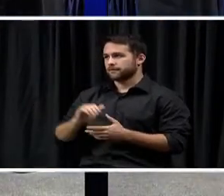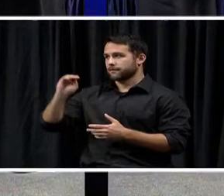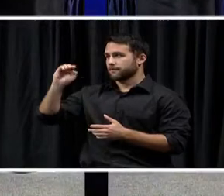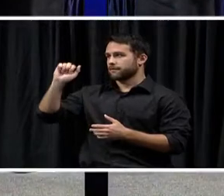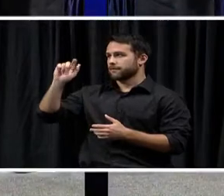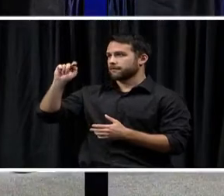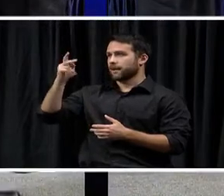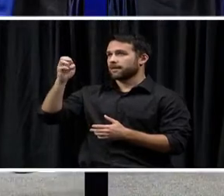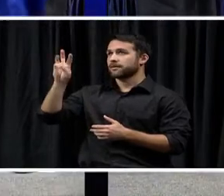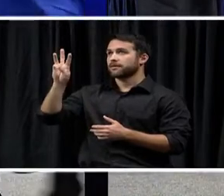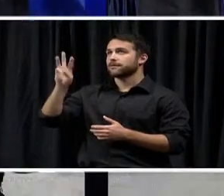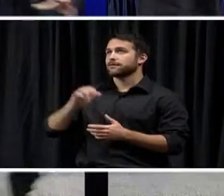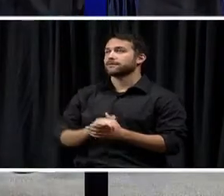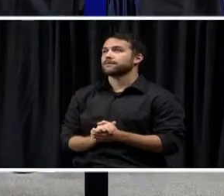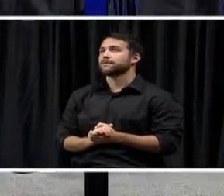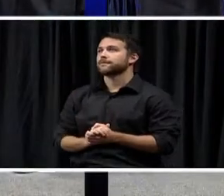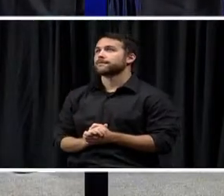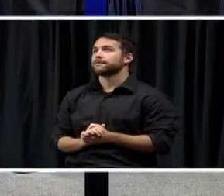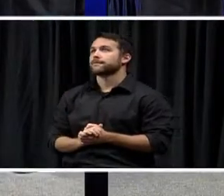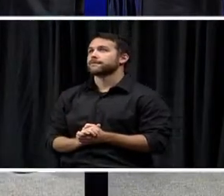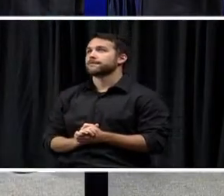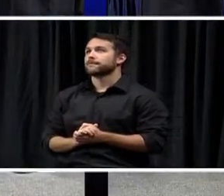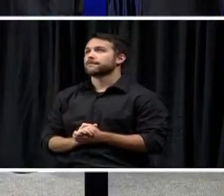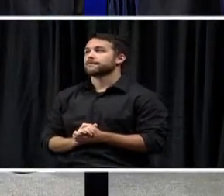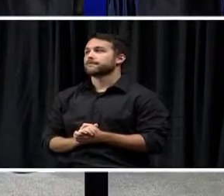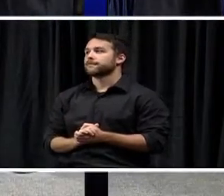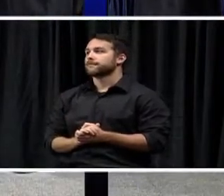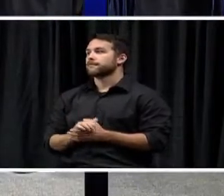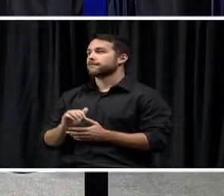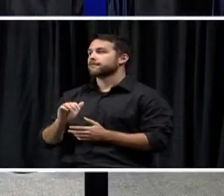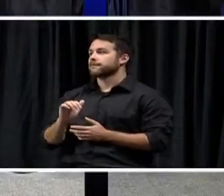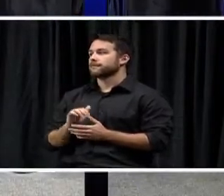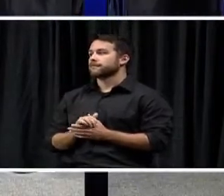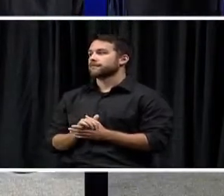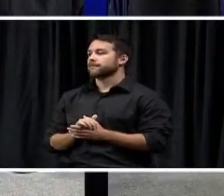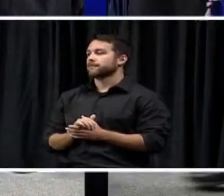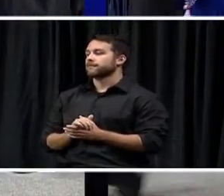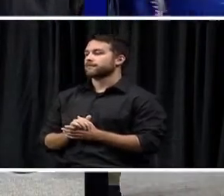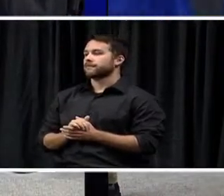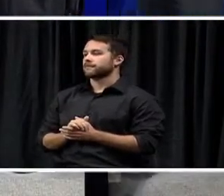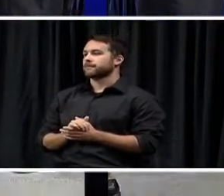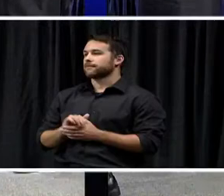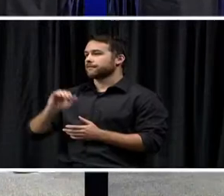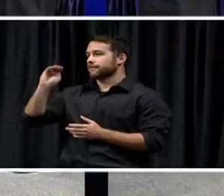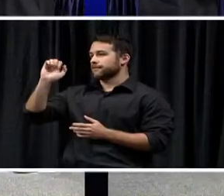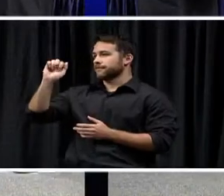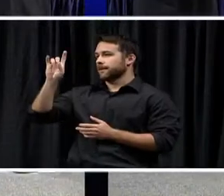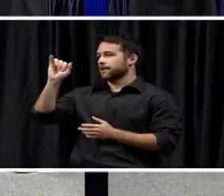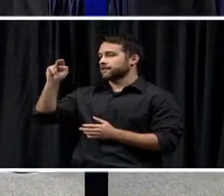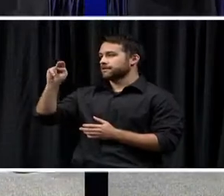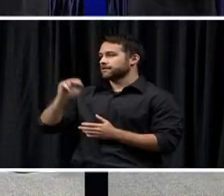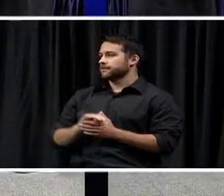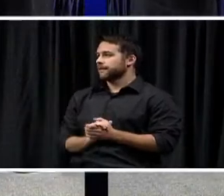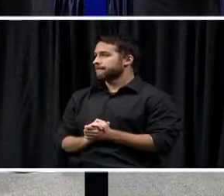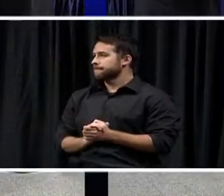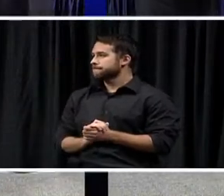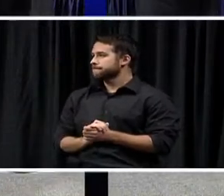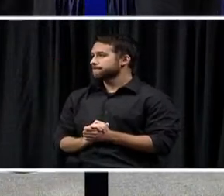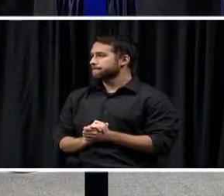Matthew Burton Cotter. Kika Kyalandawa. Madison Taylor